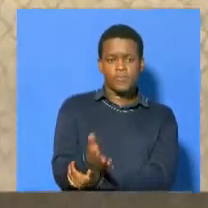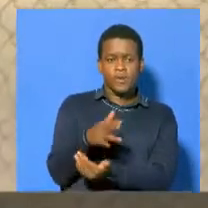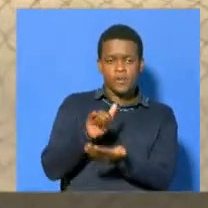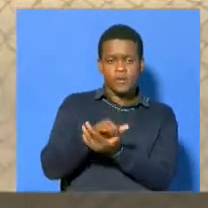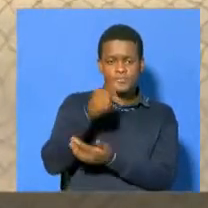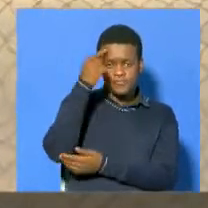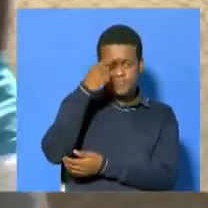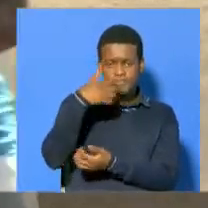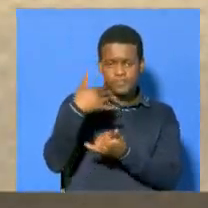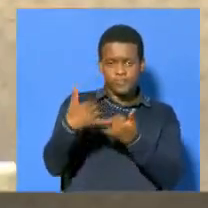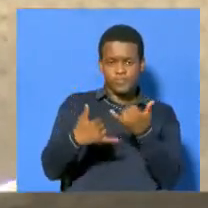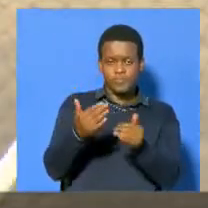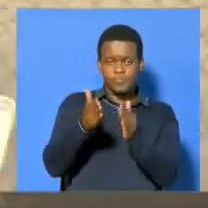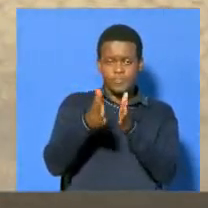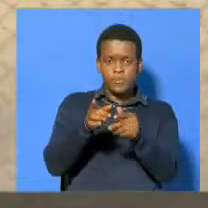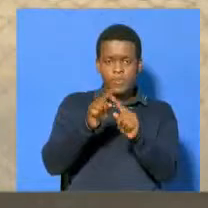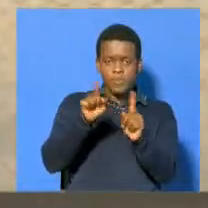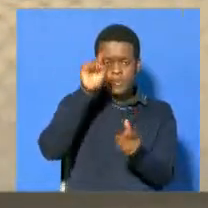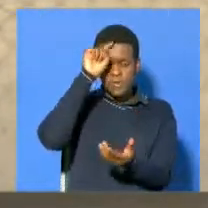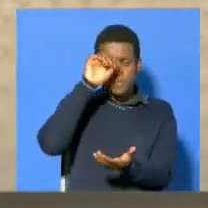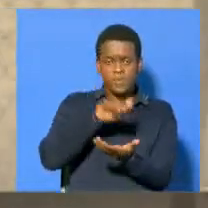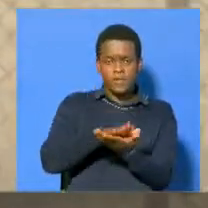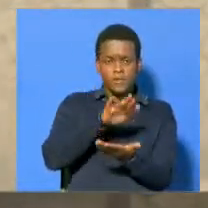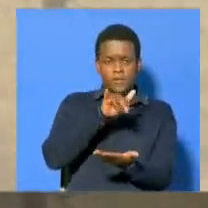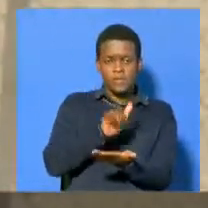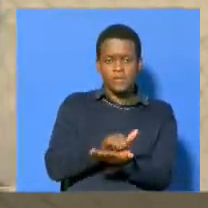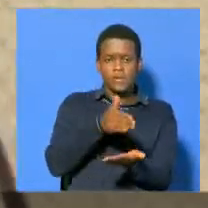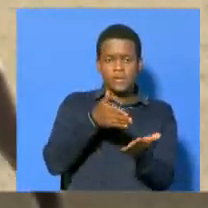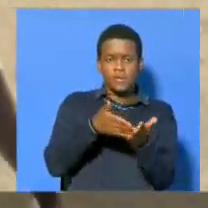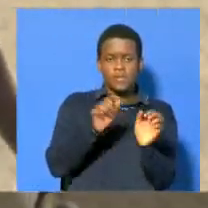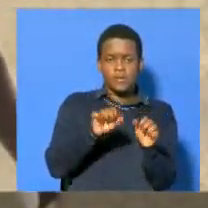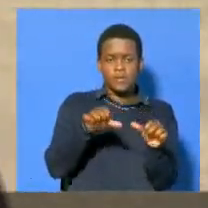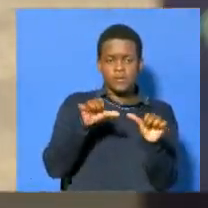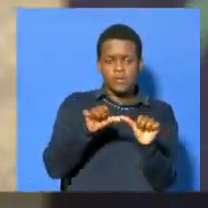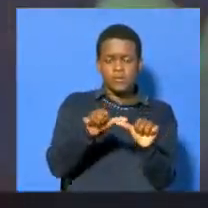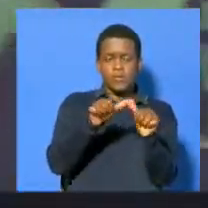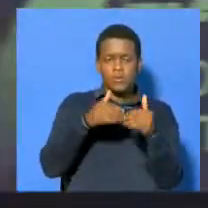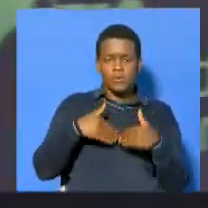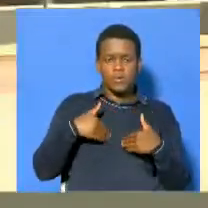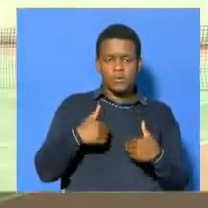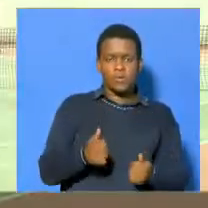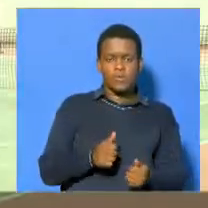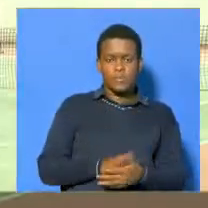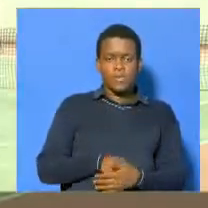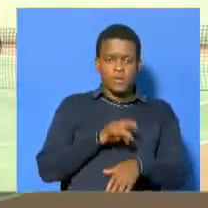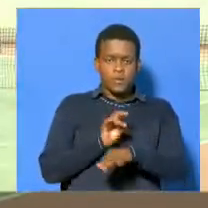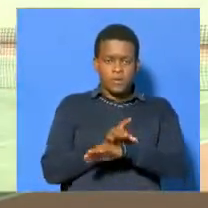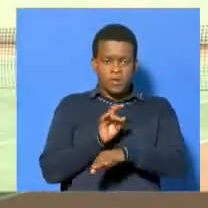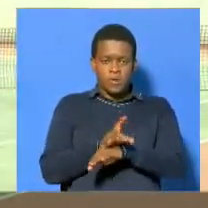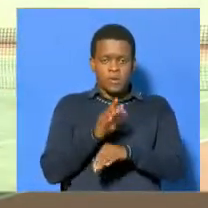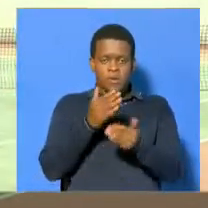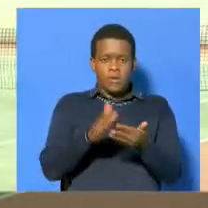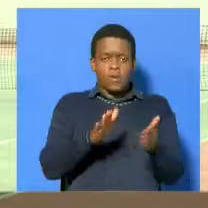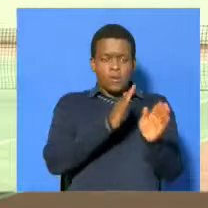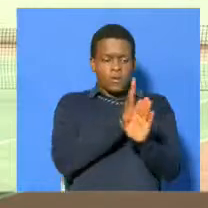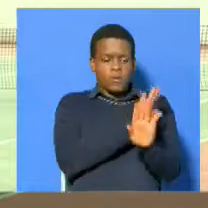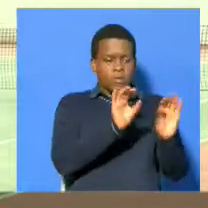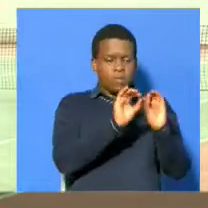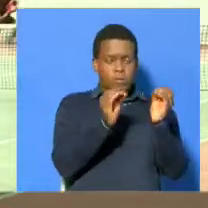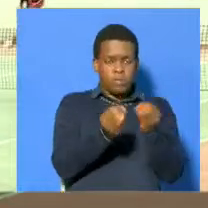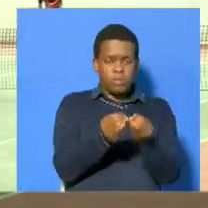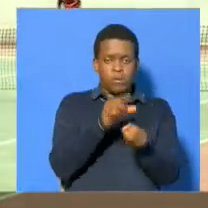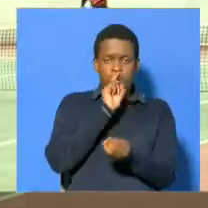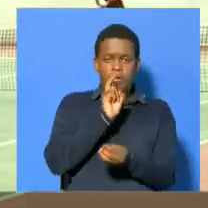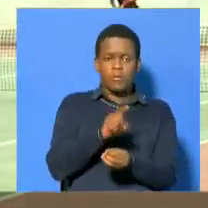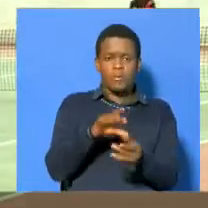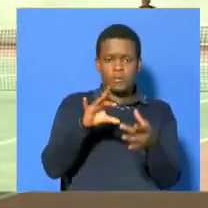juniors. And I think it went very well. He urged the private sector to lend a helping hand to different sporting codes, as this